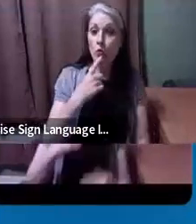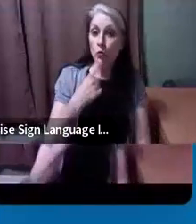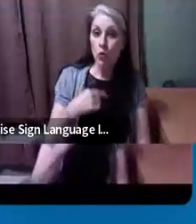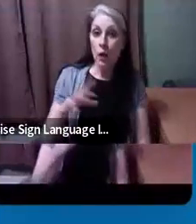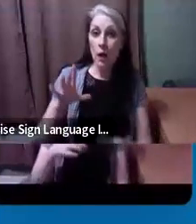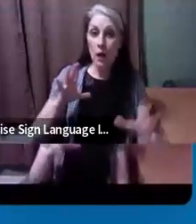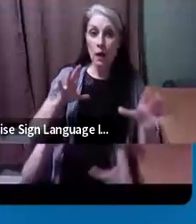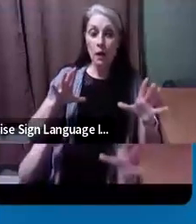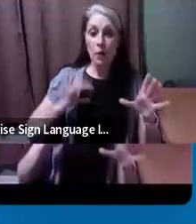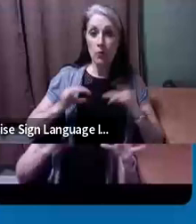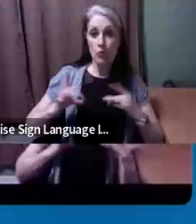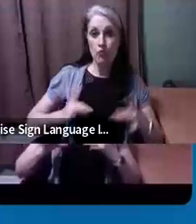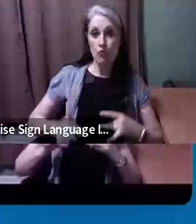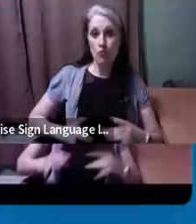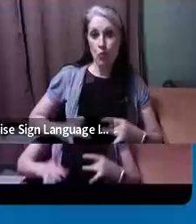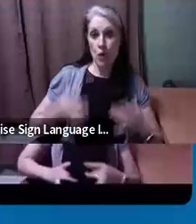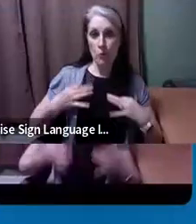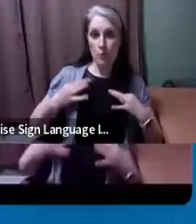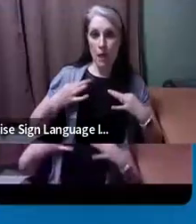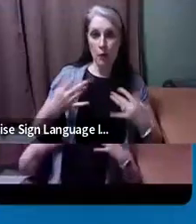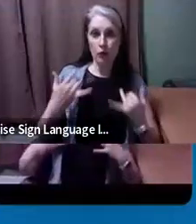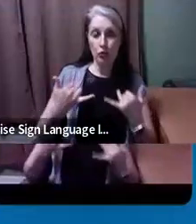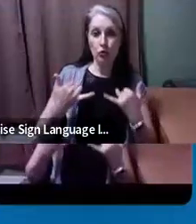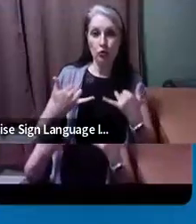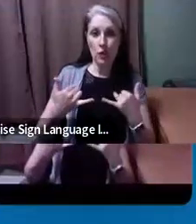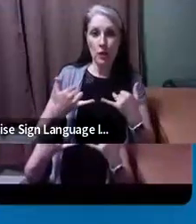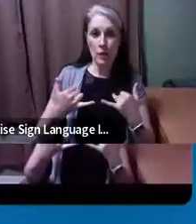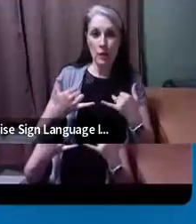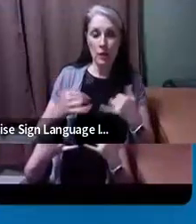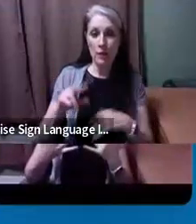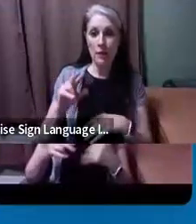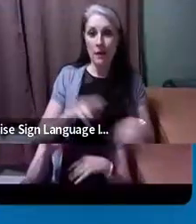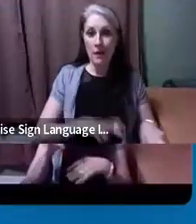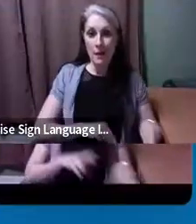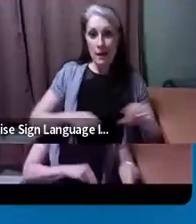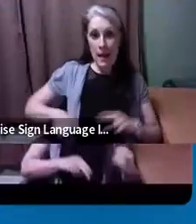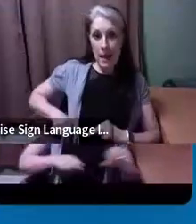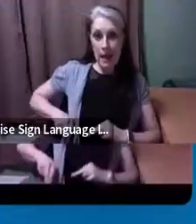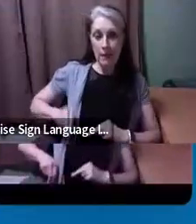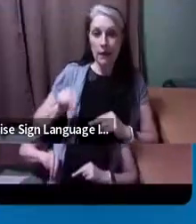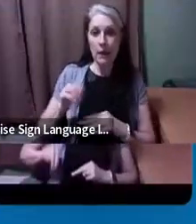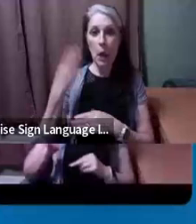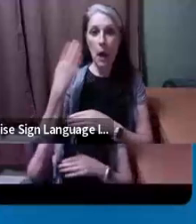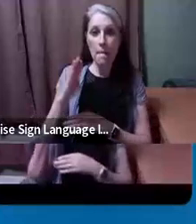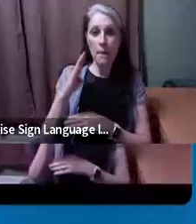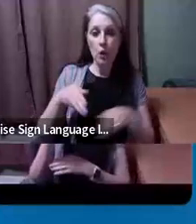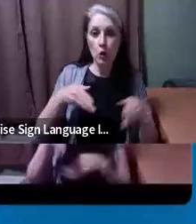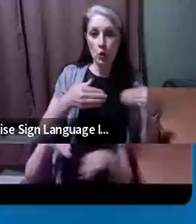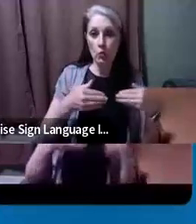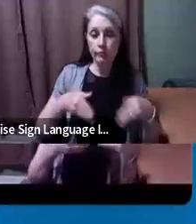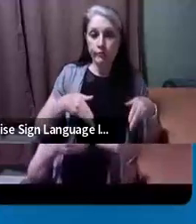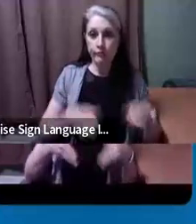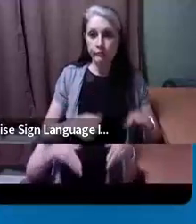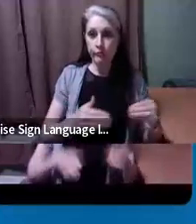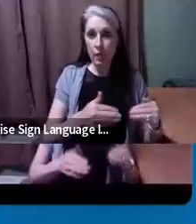print blouse today and a navy blue skirt and